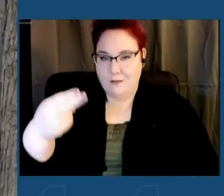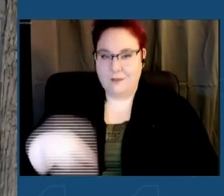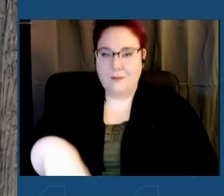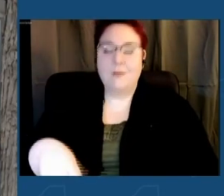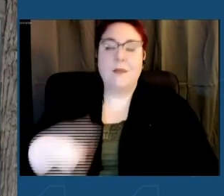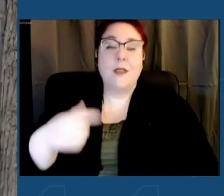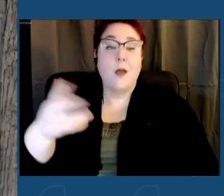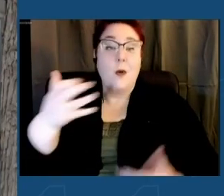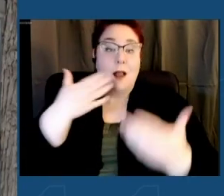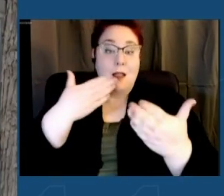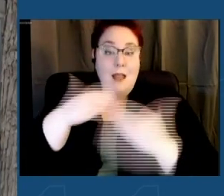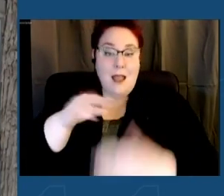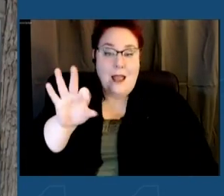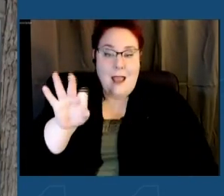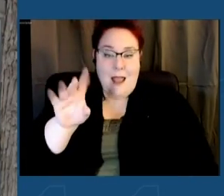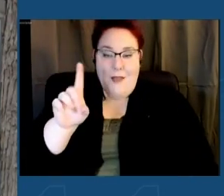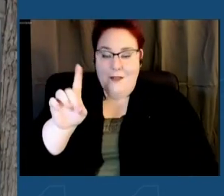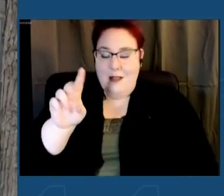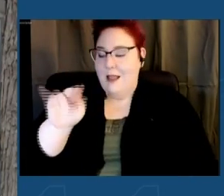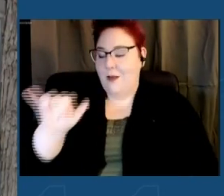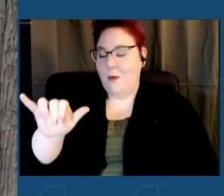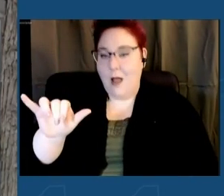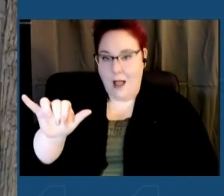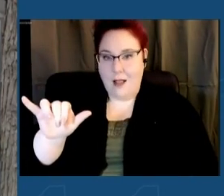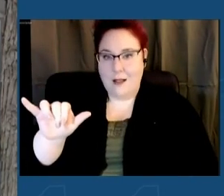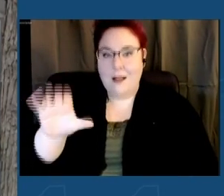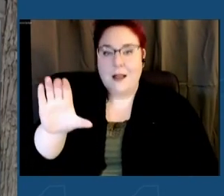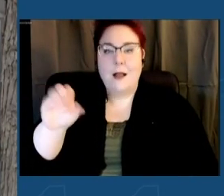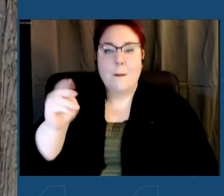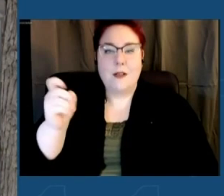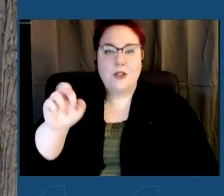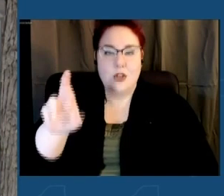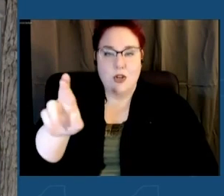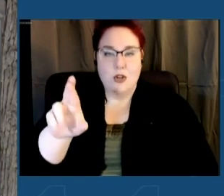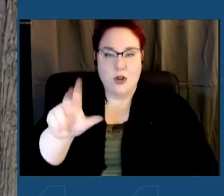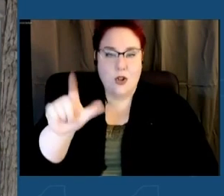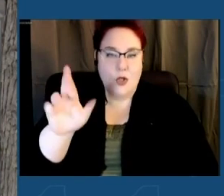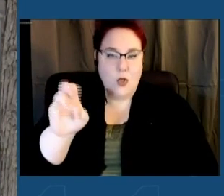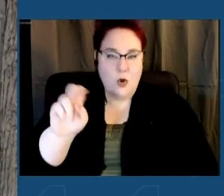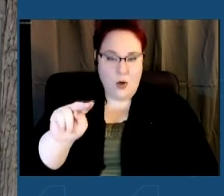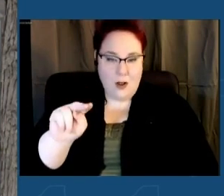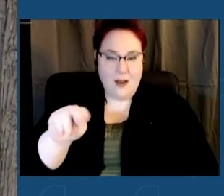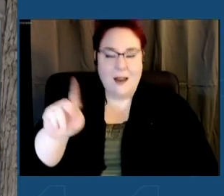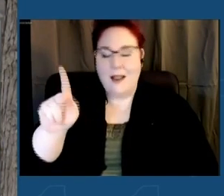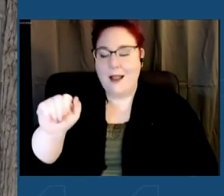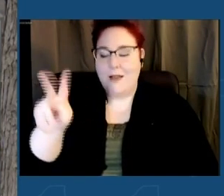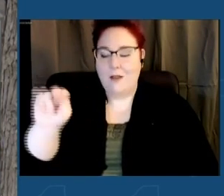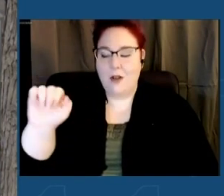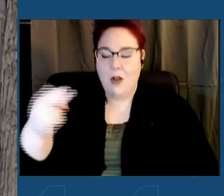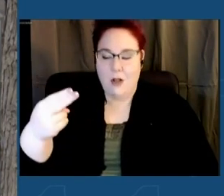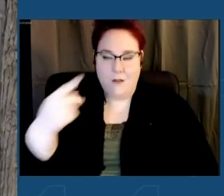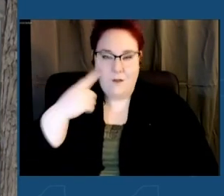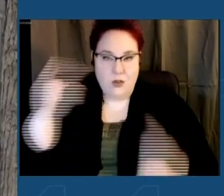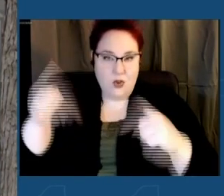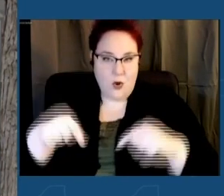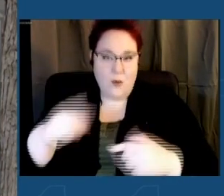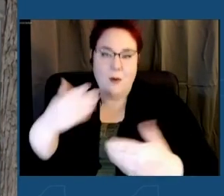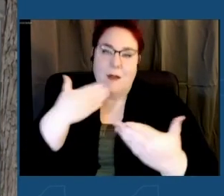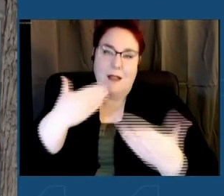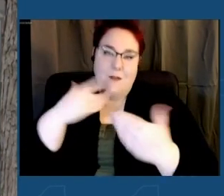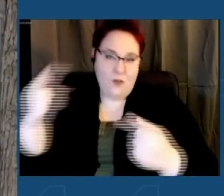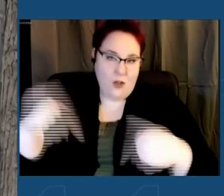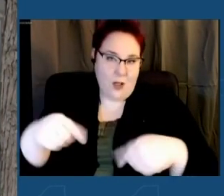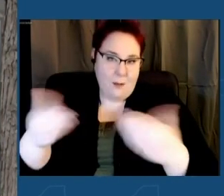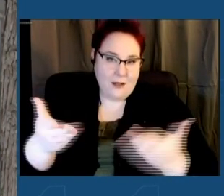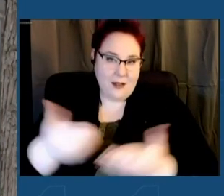the FDNY Commissioner Laura Kavanaugh for joining us today. We're grateful you could be here too. On